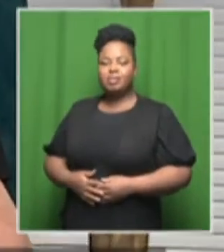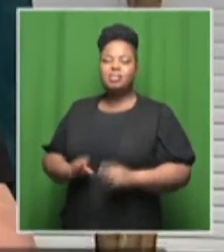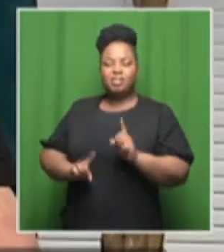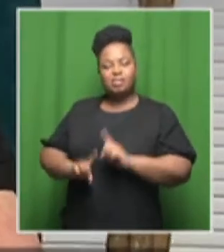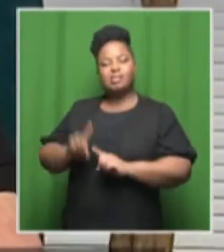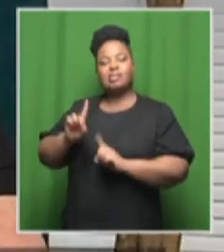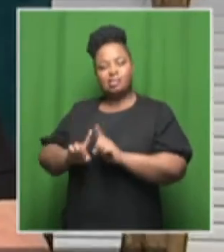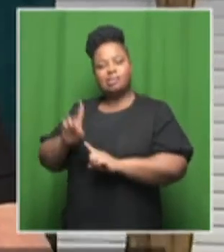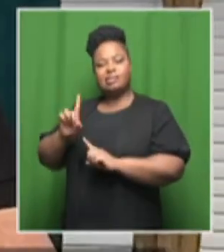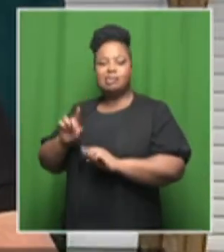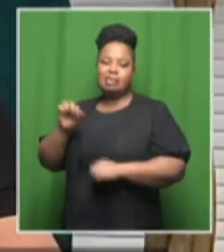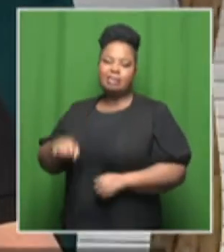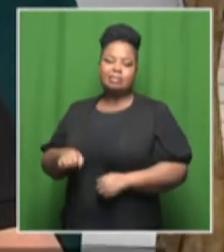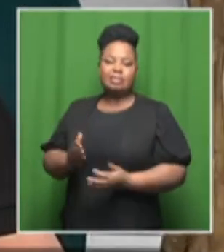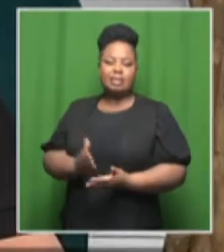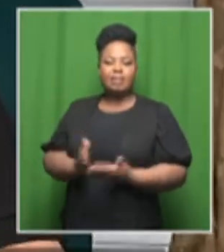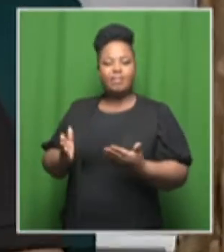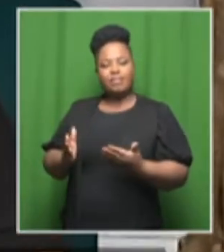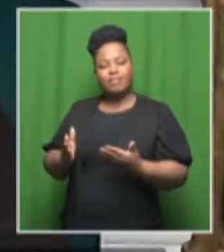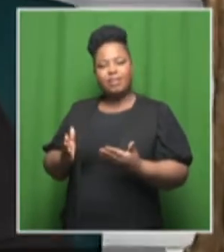We've got the SASRIC